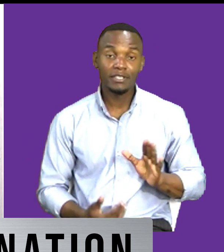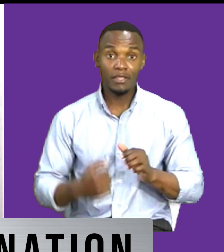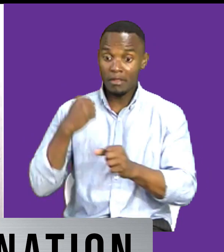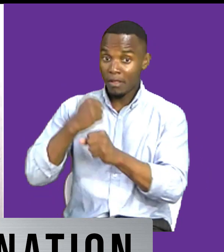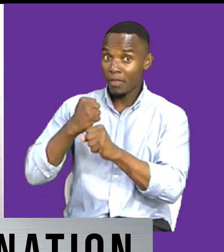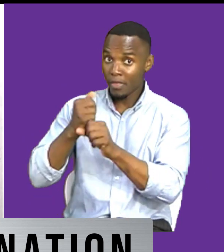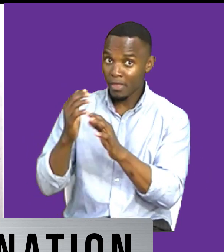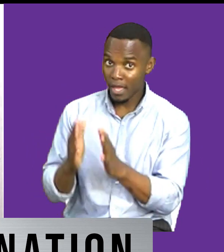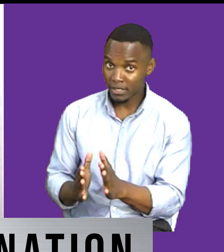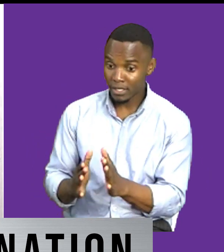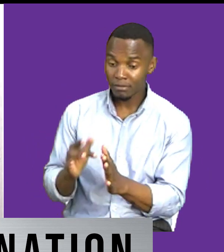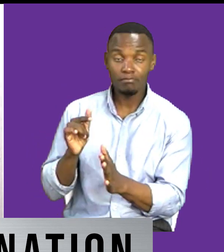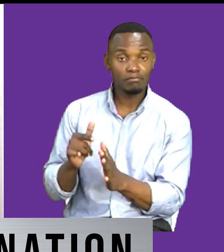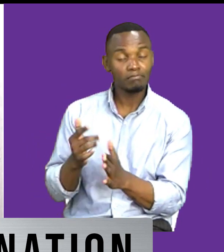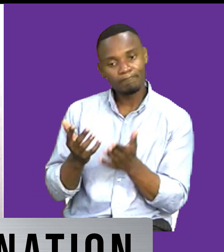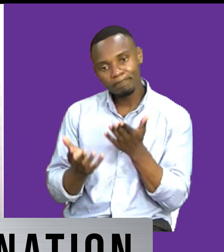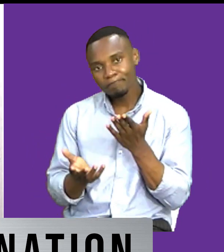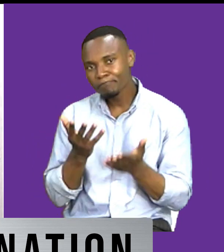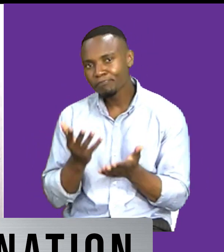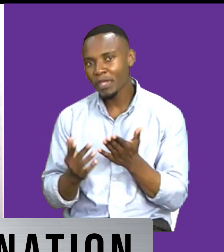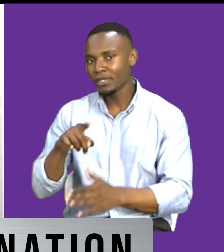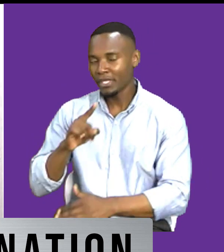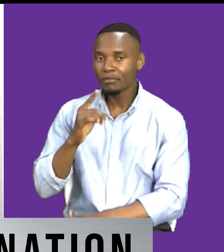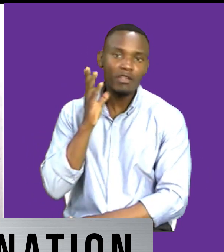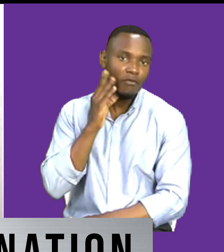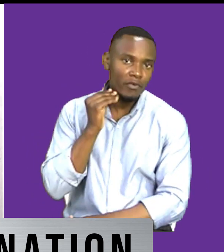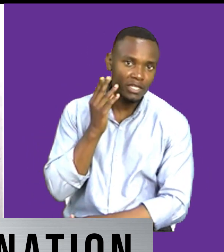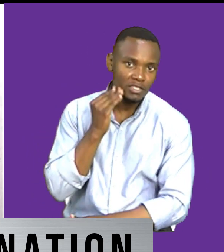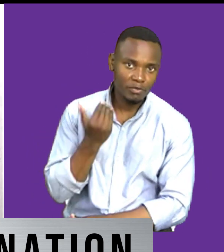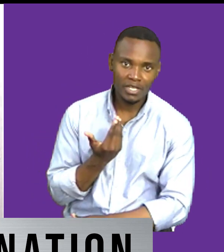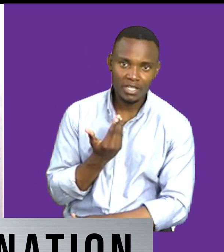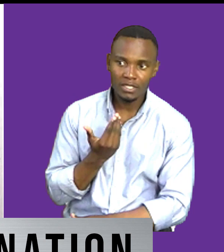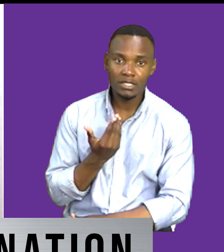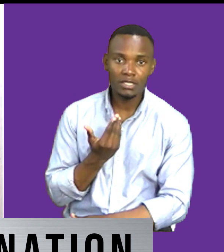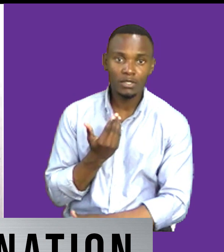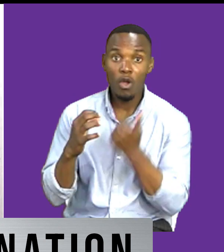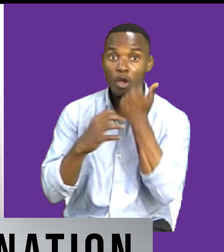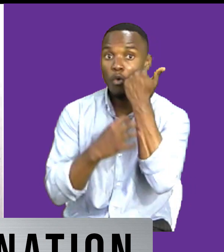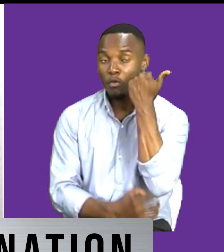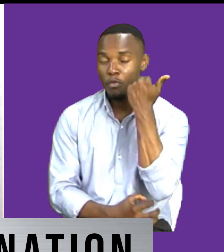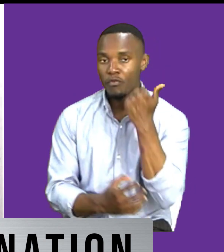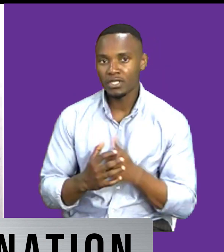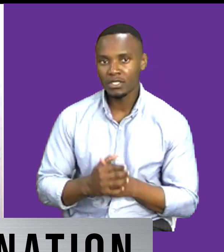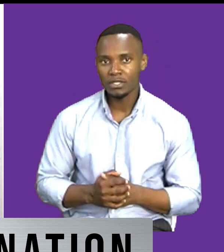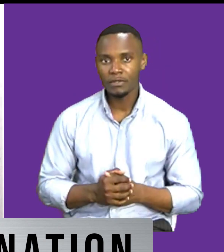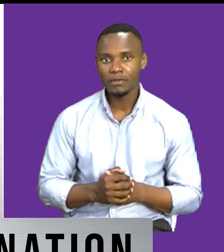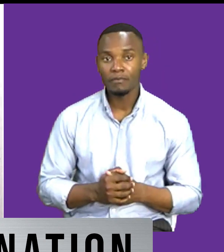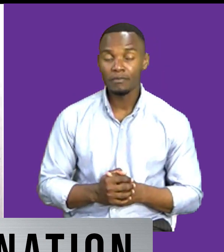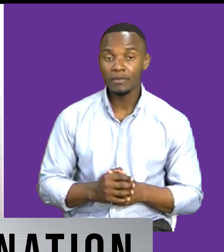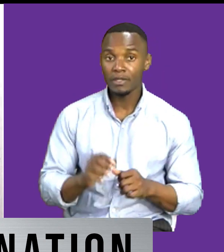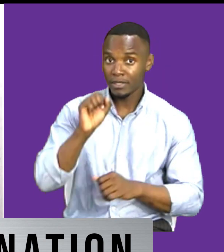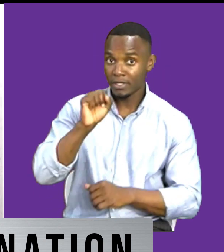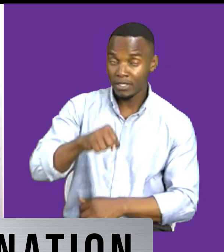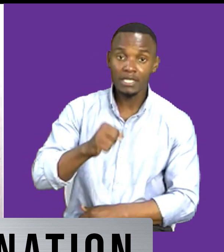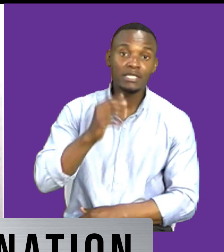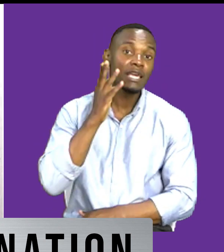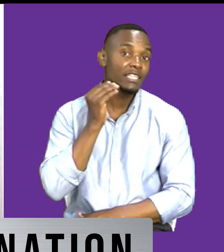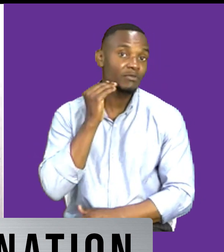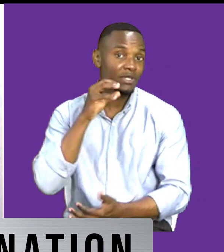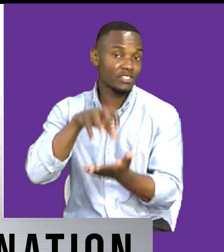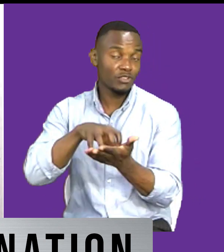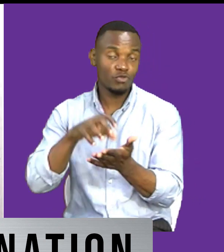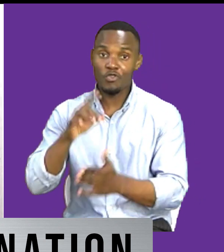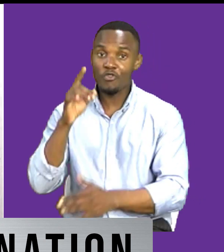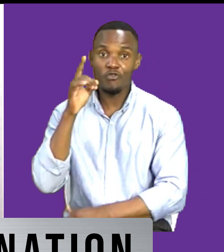hustlers, it's possible they have been going through abject poverty. Possible. They've actually faced this situation. You know, the hustlers have been going